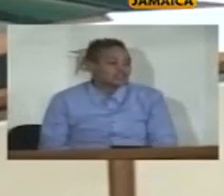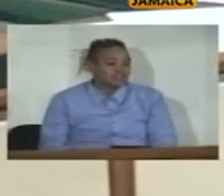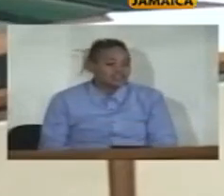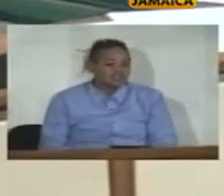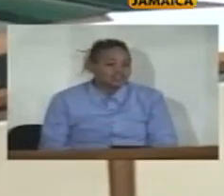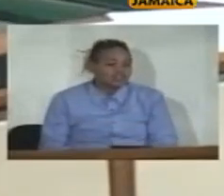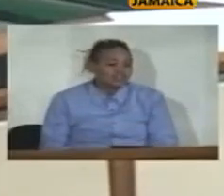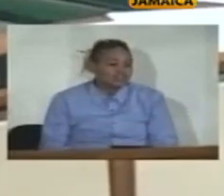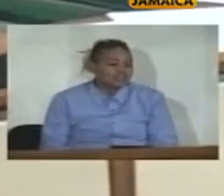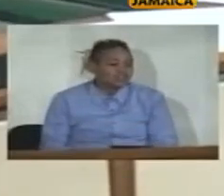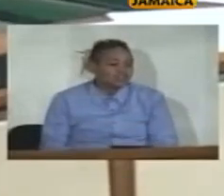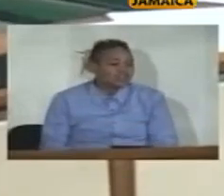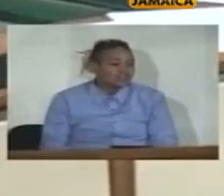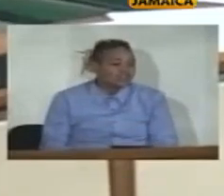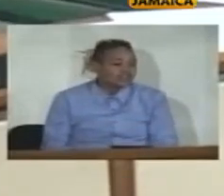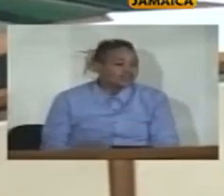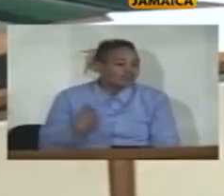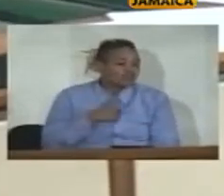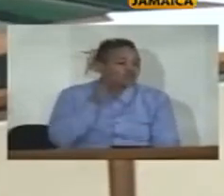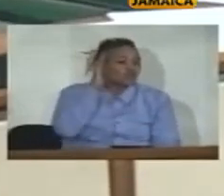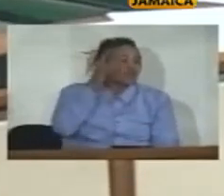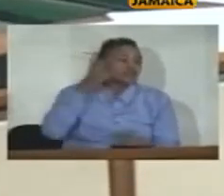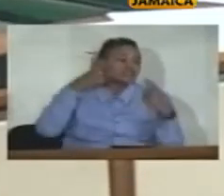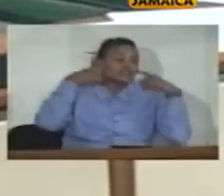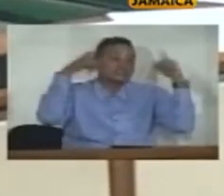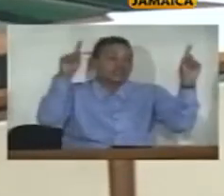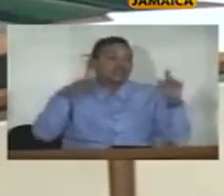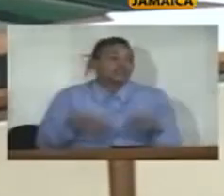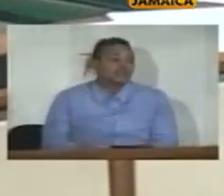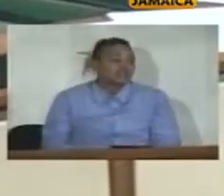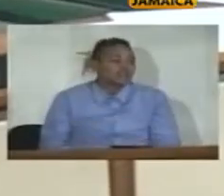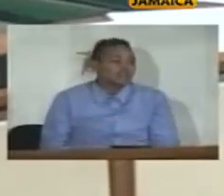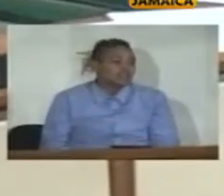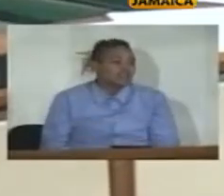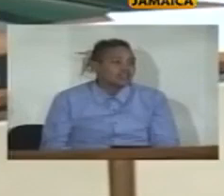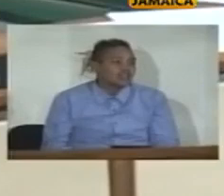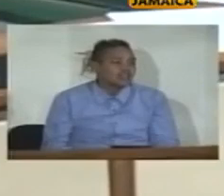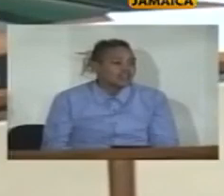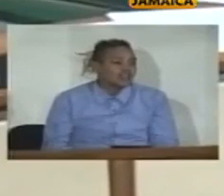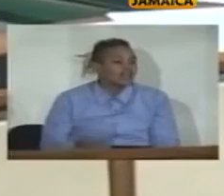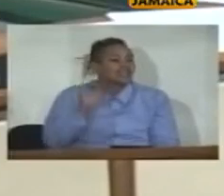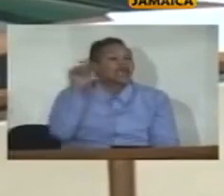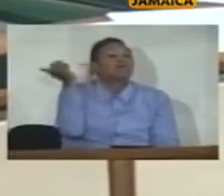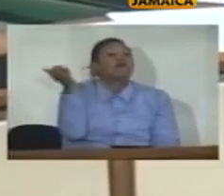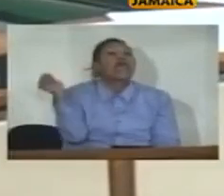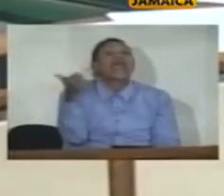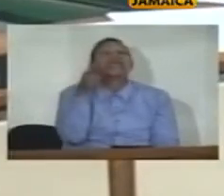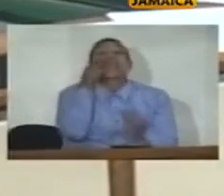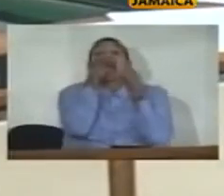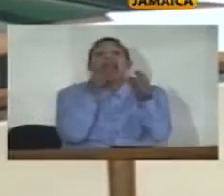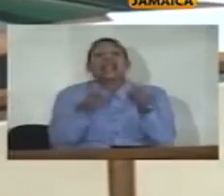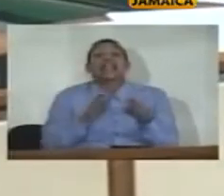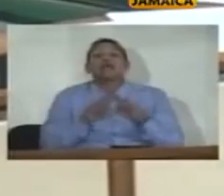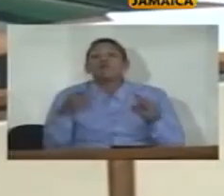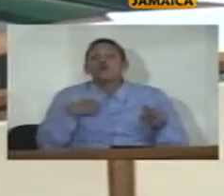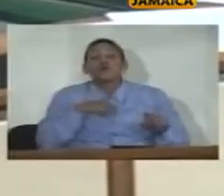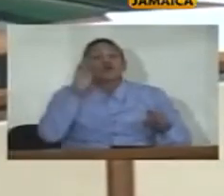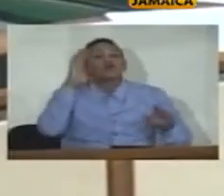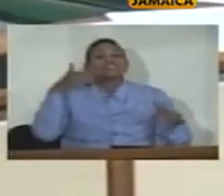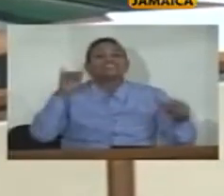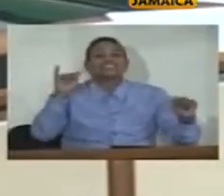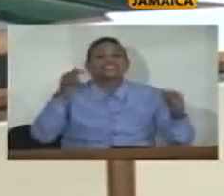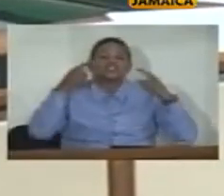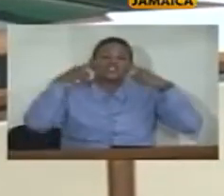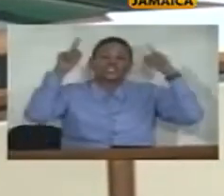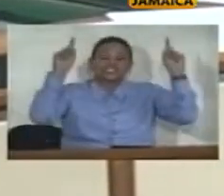Will you succeed? You can bring any nonsensical allegation, but will you succeed?